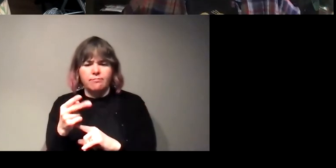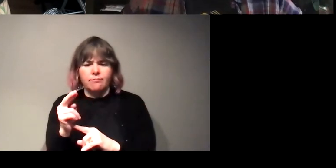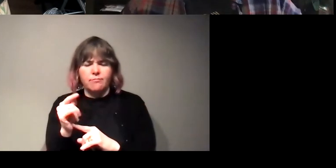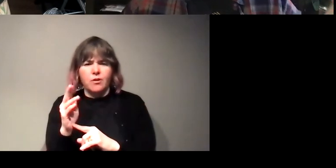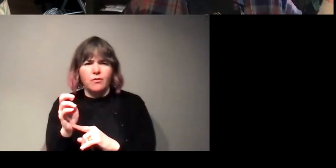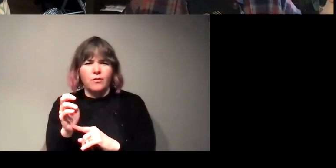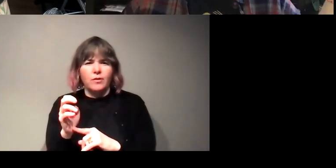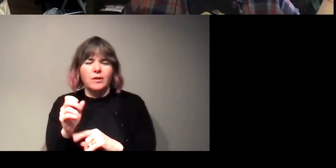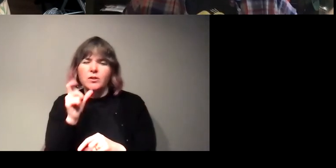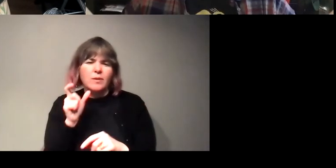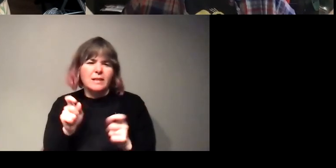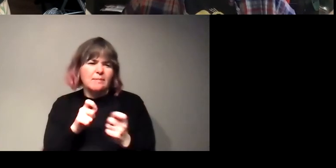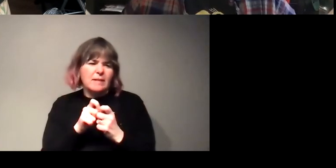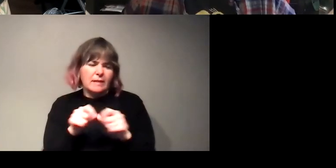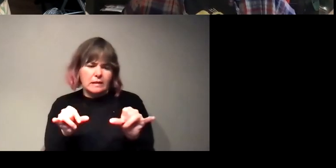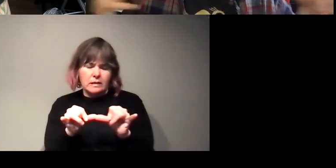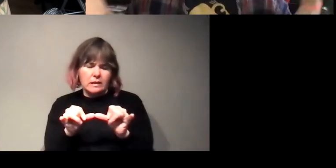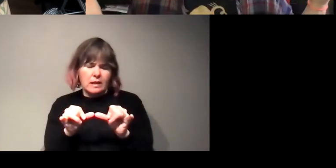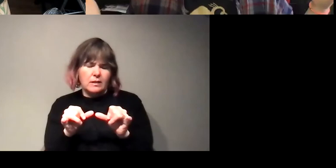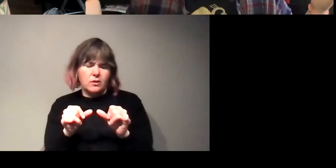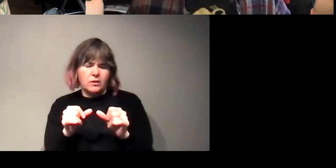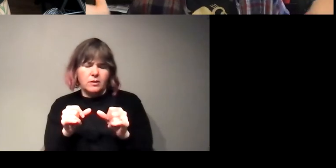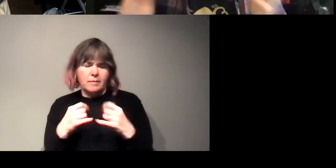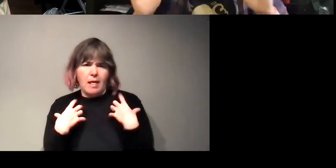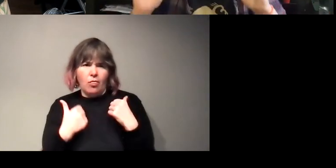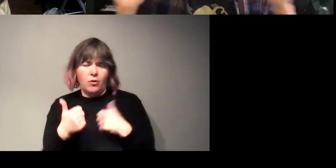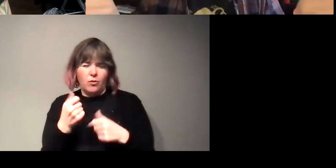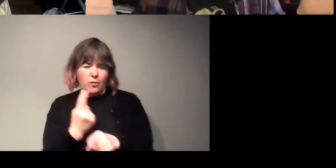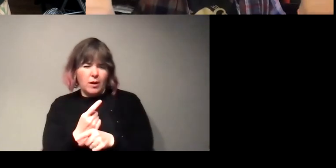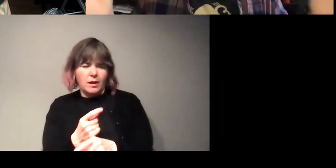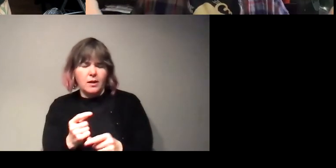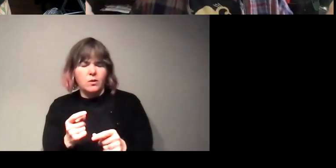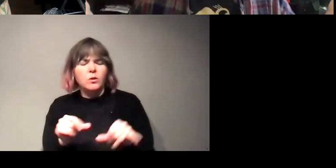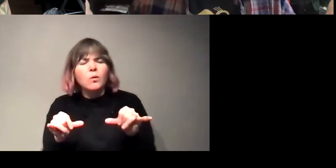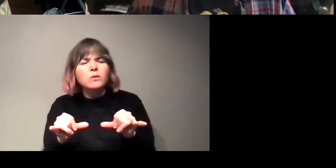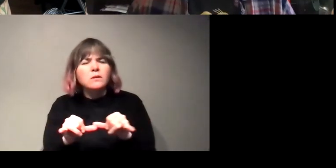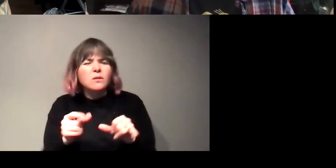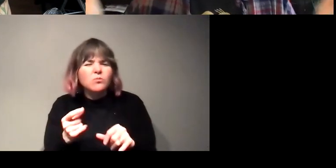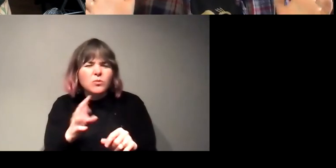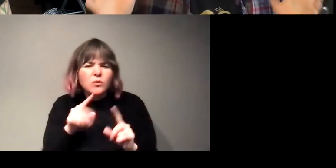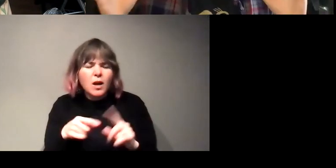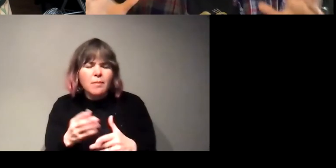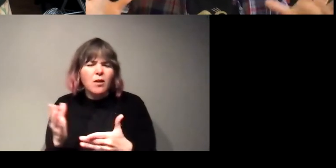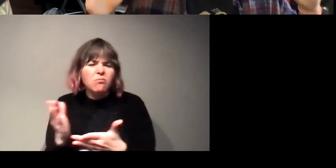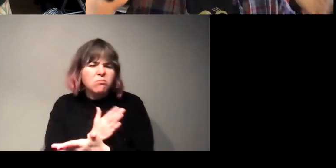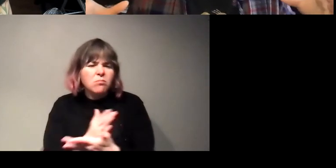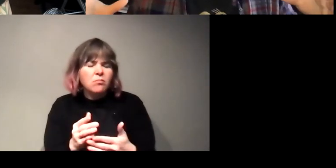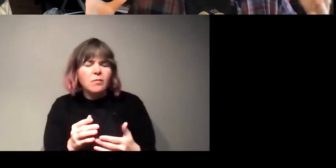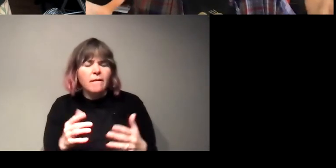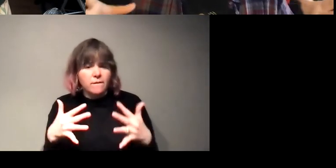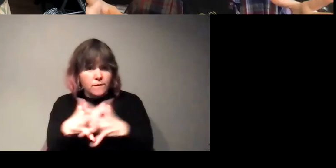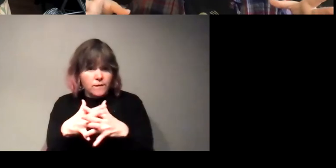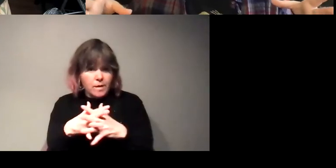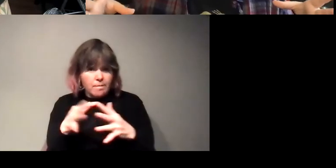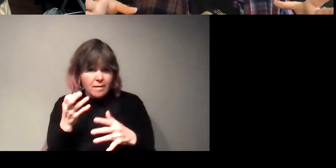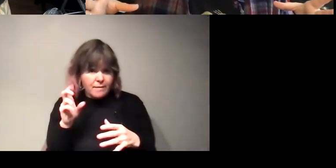certain amount of size to be healthier, basically. Like how big are we talking here? Like a football field would be too